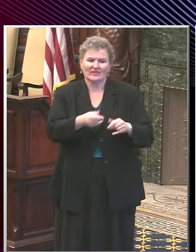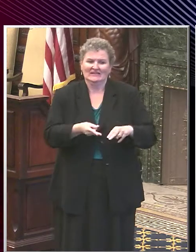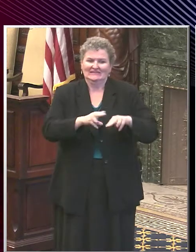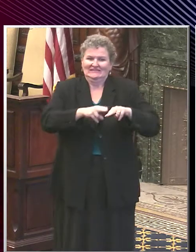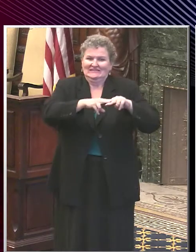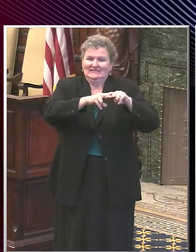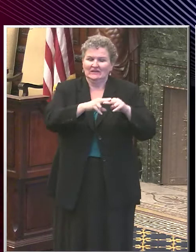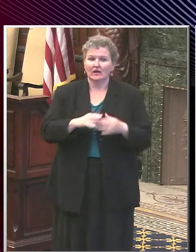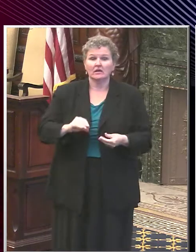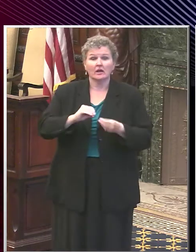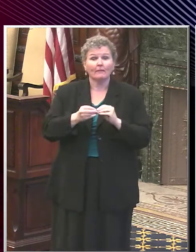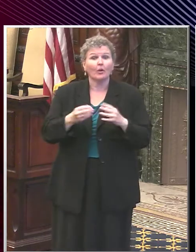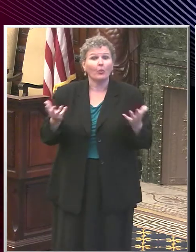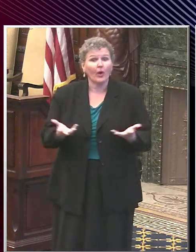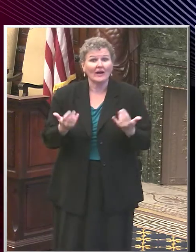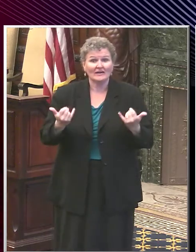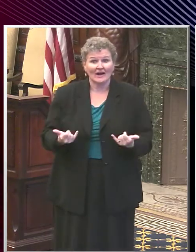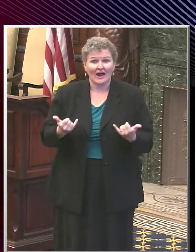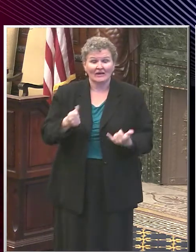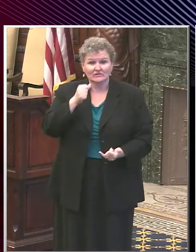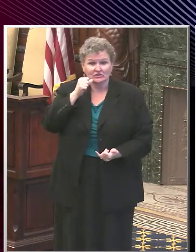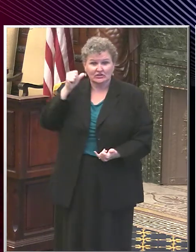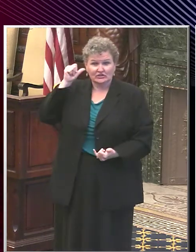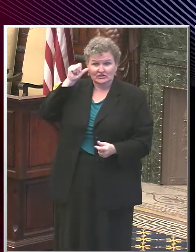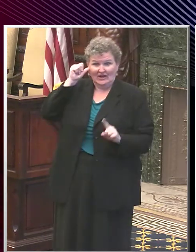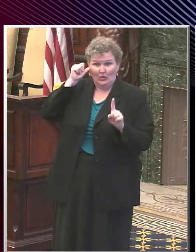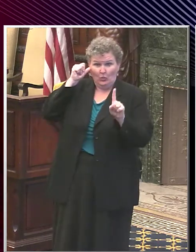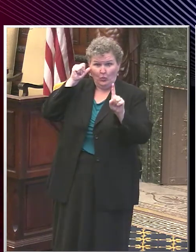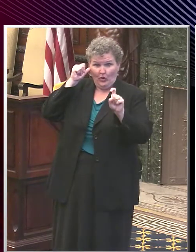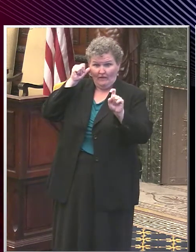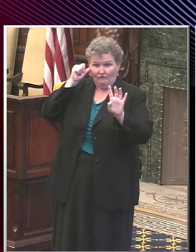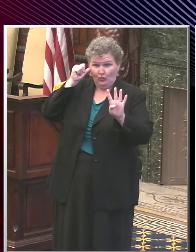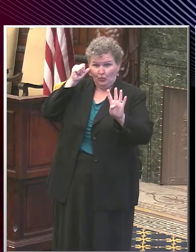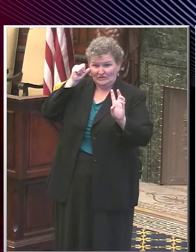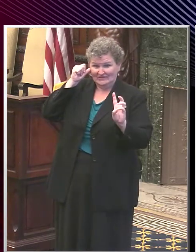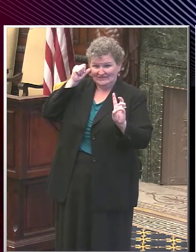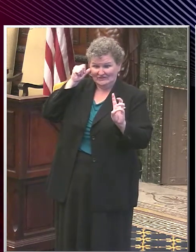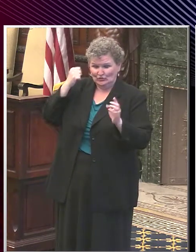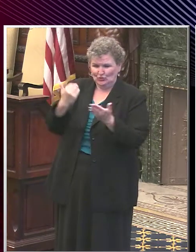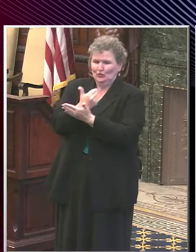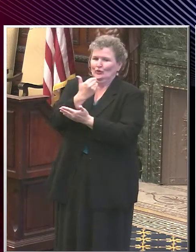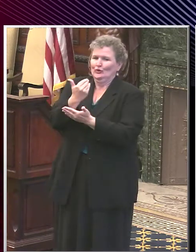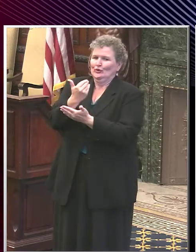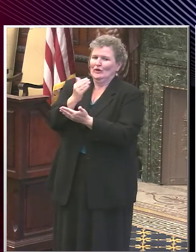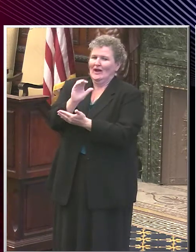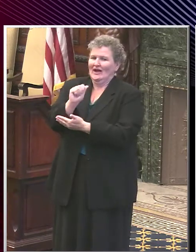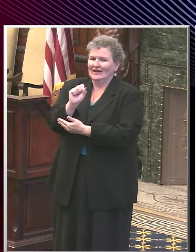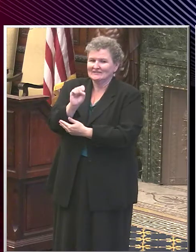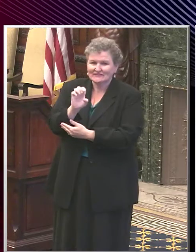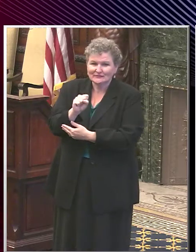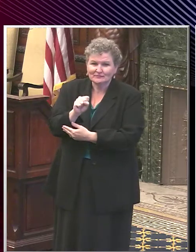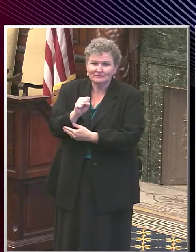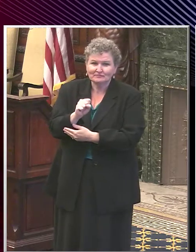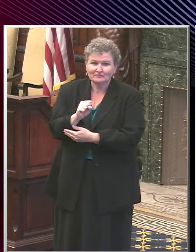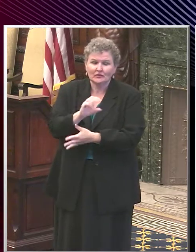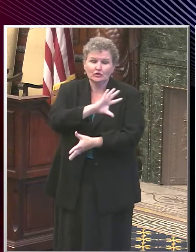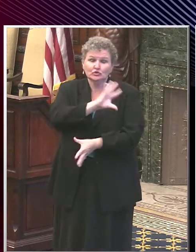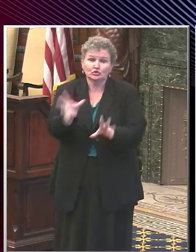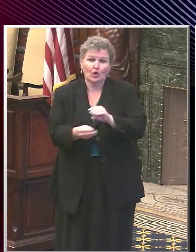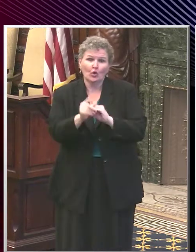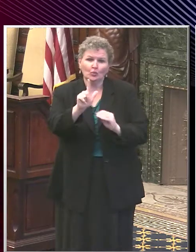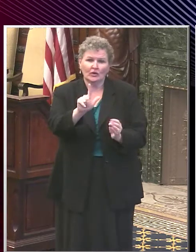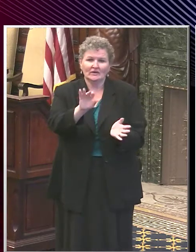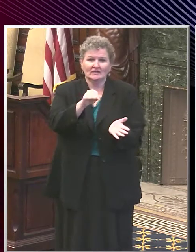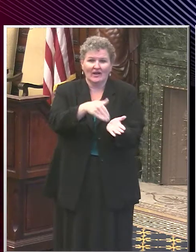numbers. Since this time yesterday, we've identified 142 cases of the coronavirus infection in Philadelphia residents, bringing us to a total